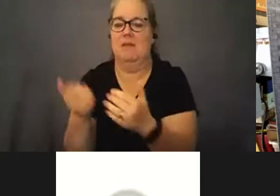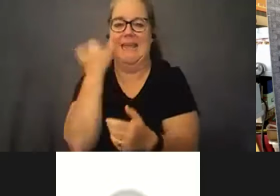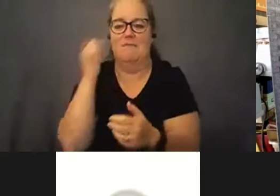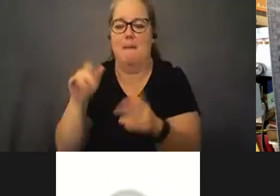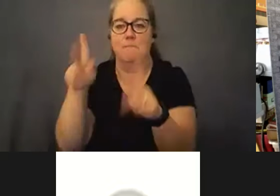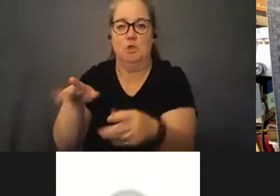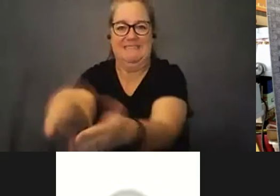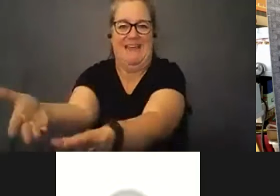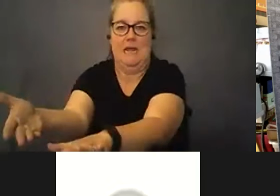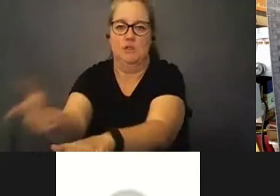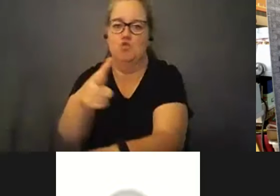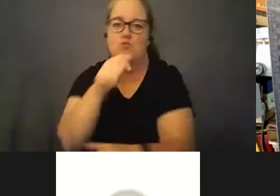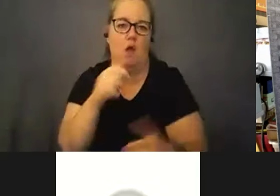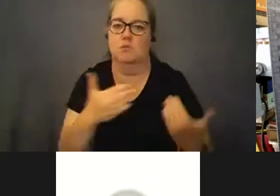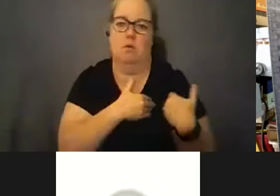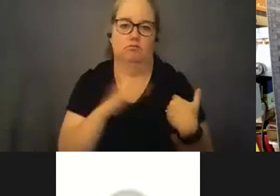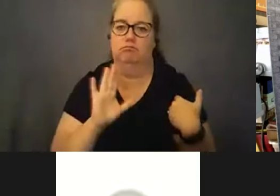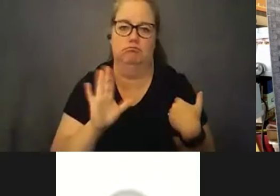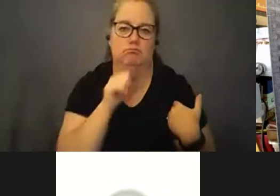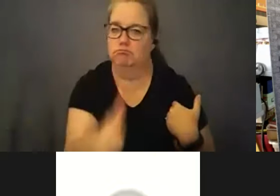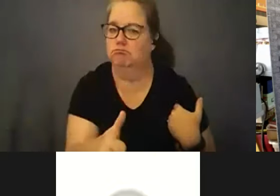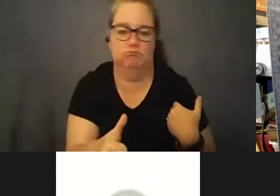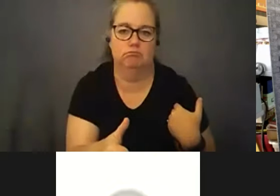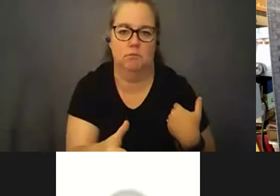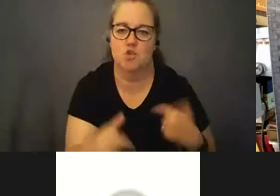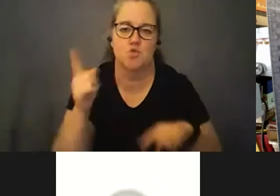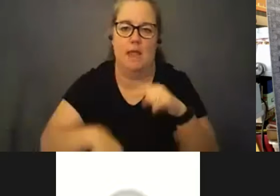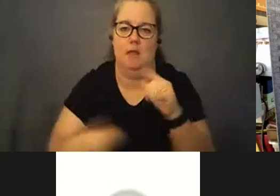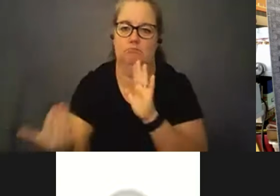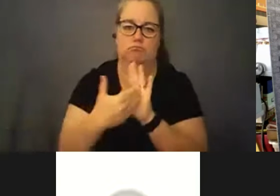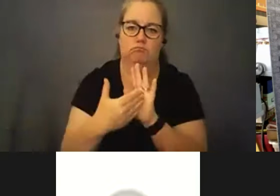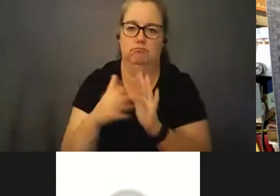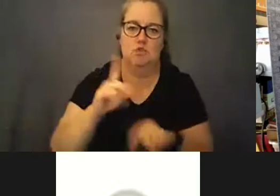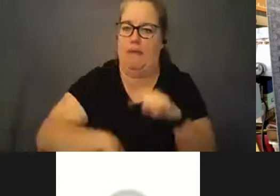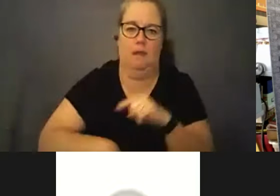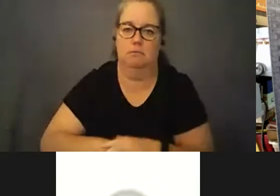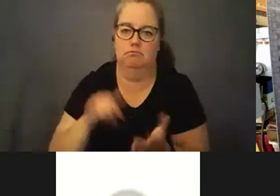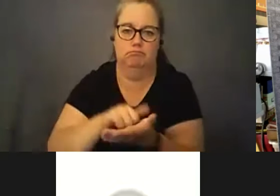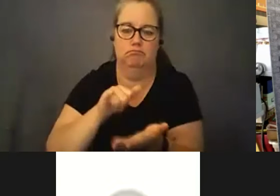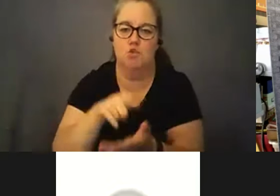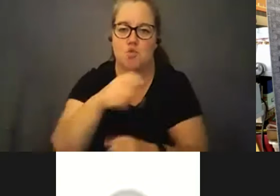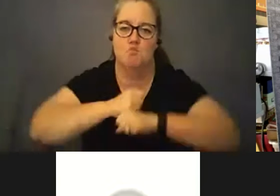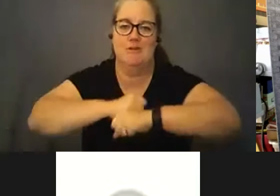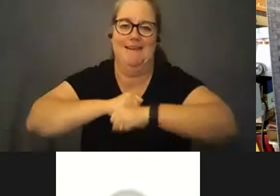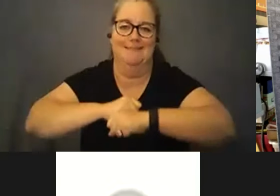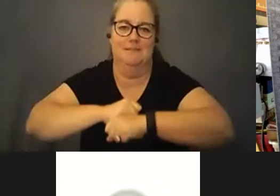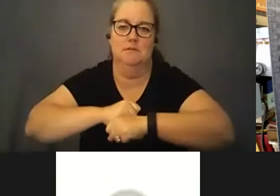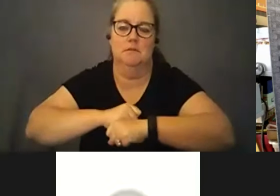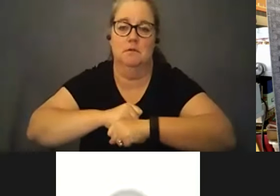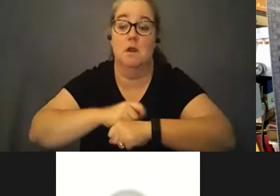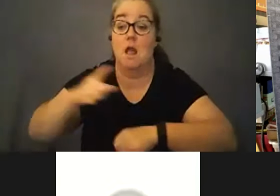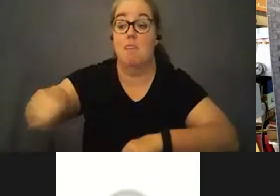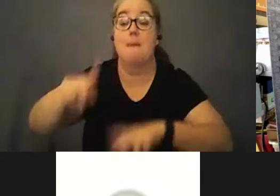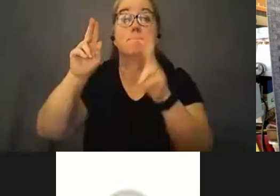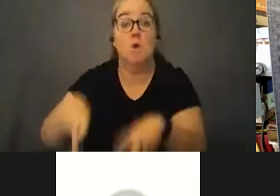die, you can't be held liable for that. You're protected. You know, they can definitely, if